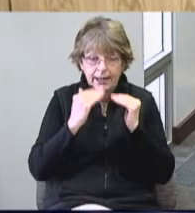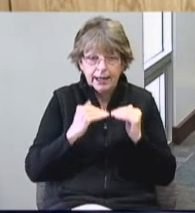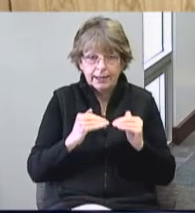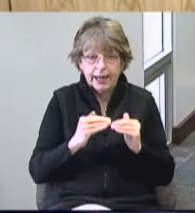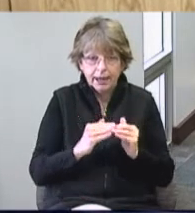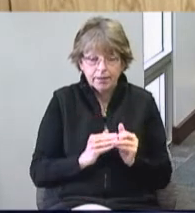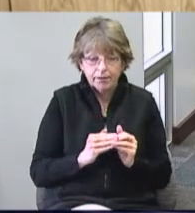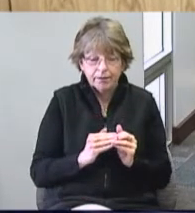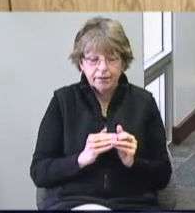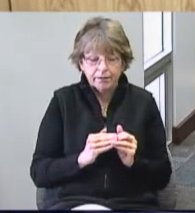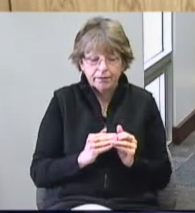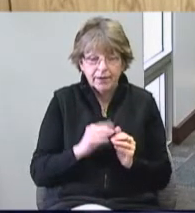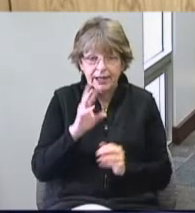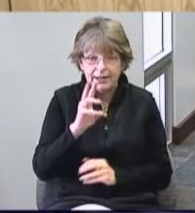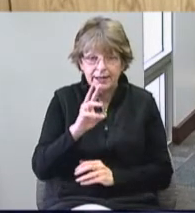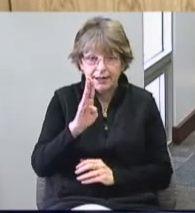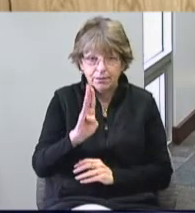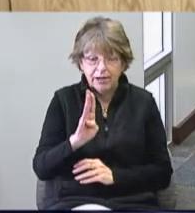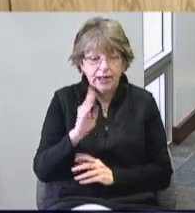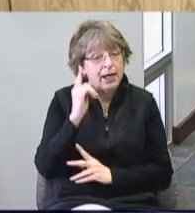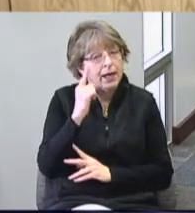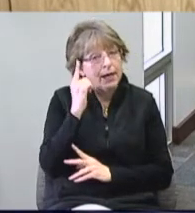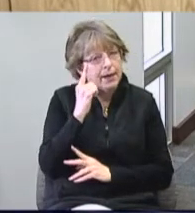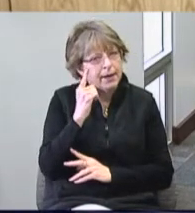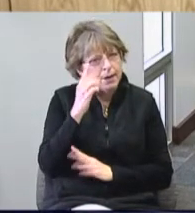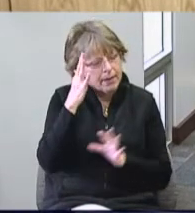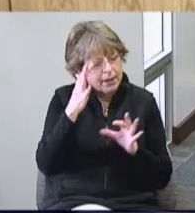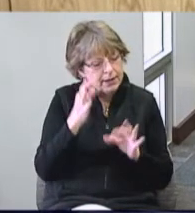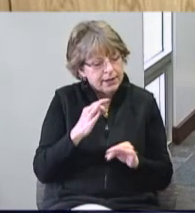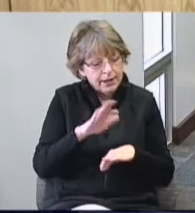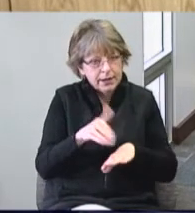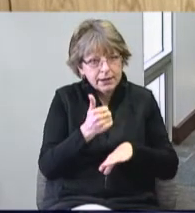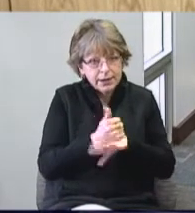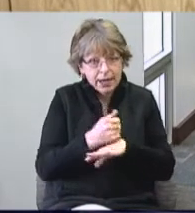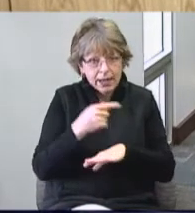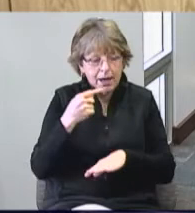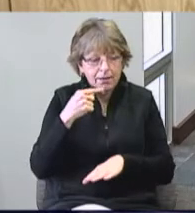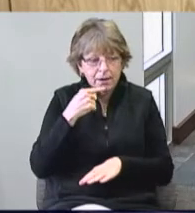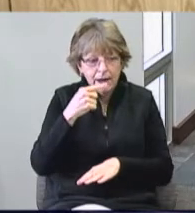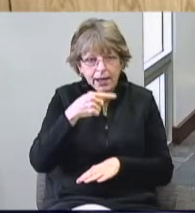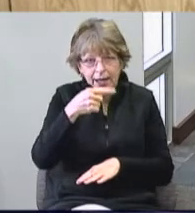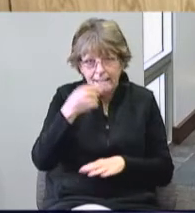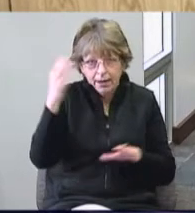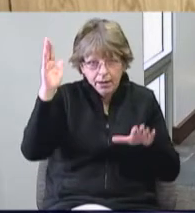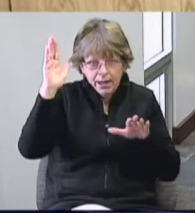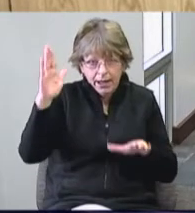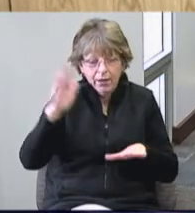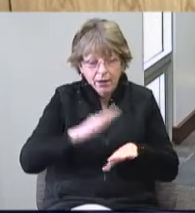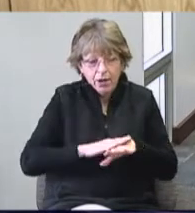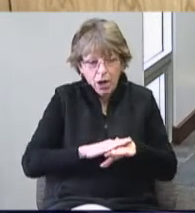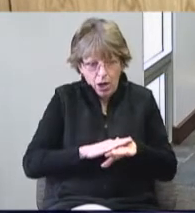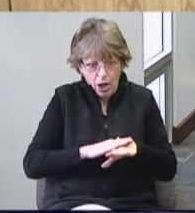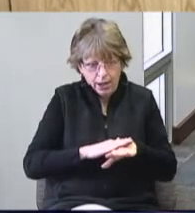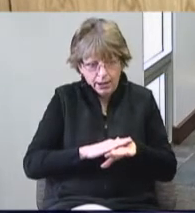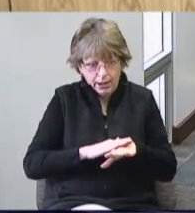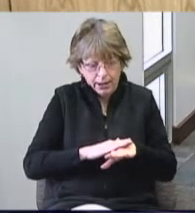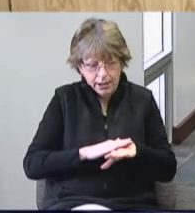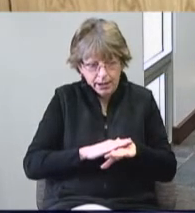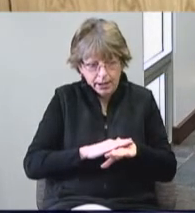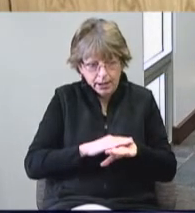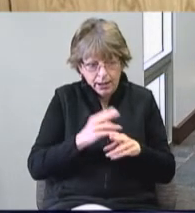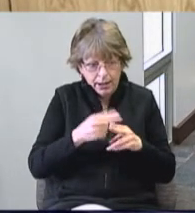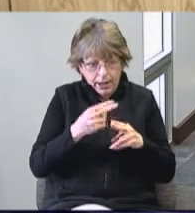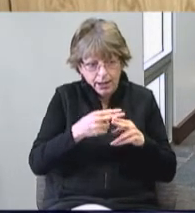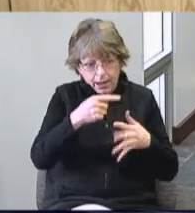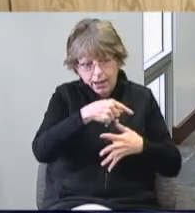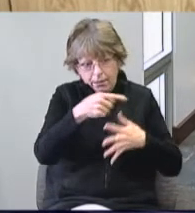please. Item 6B, consider resolution setting a public hearing on the petition for creation of a community improvement